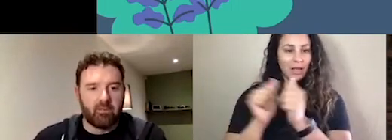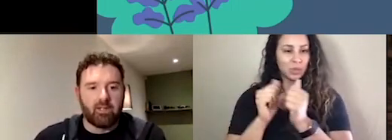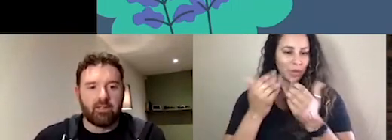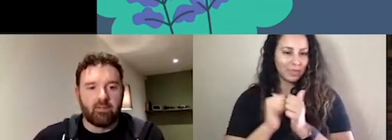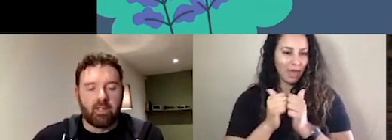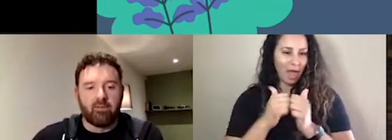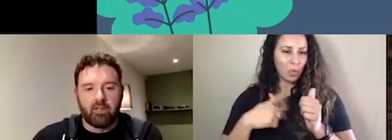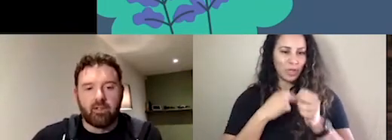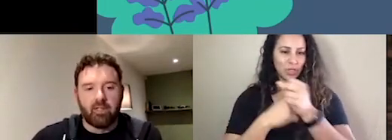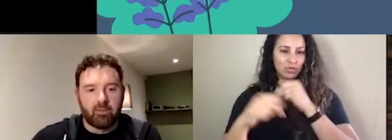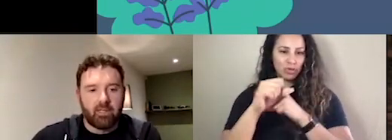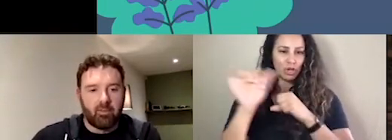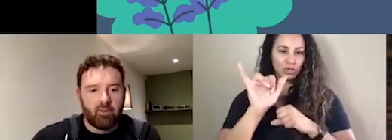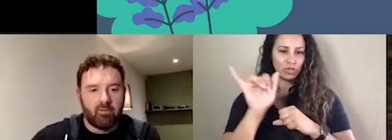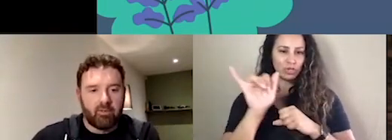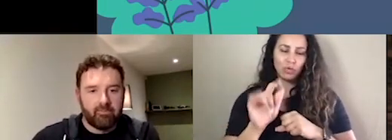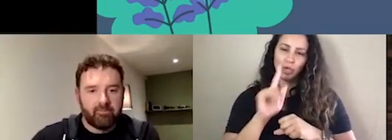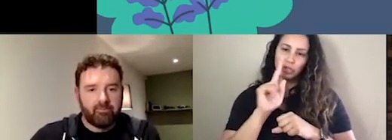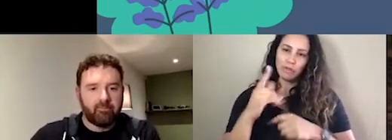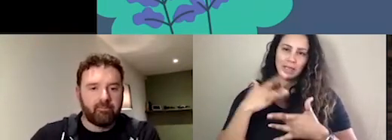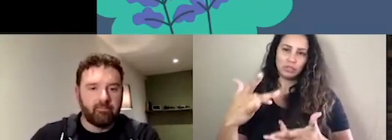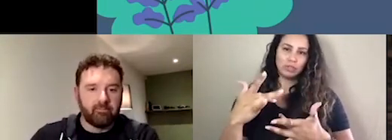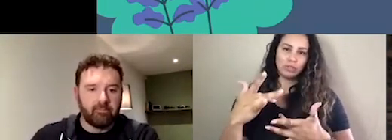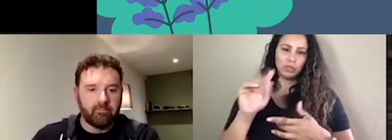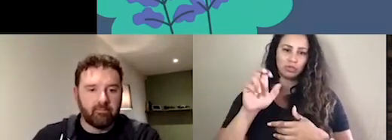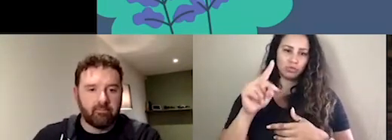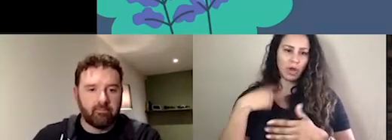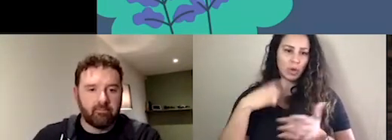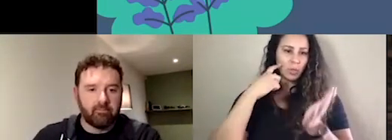things as well. So it's definitely a trend that we're seeing more of.